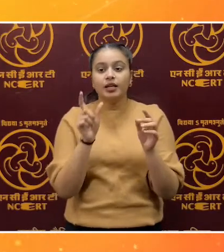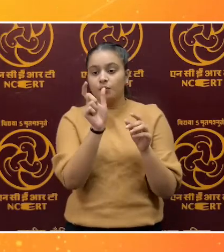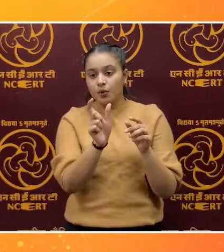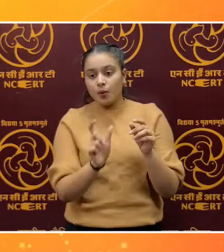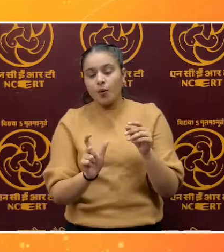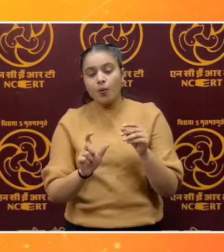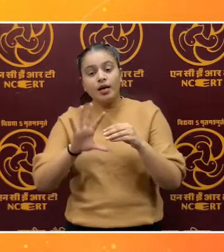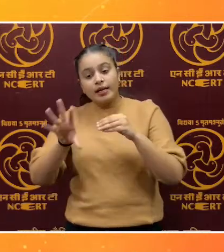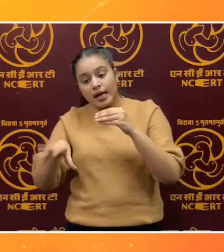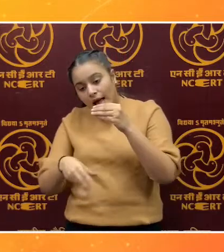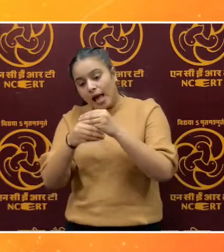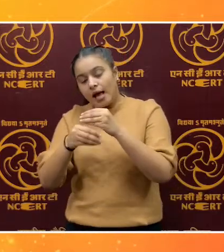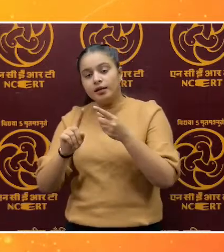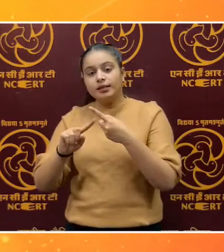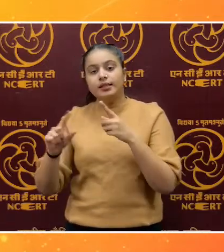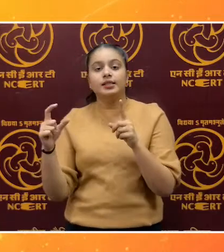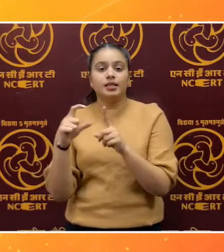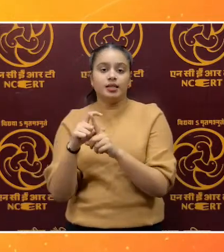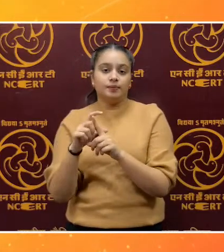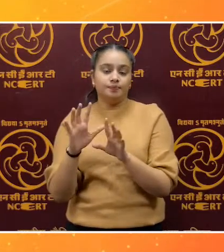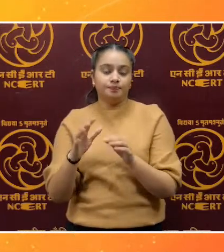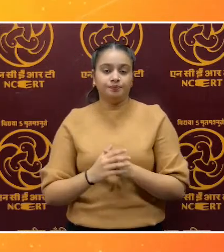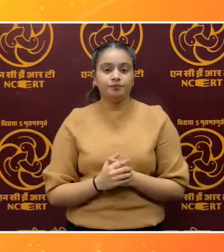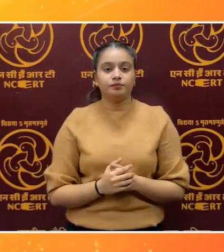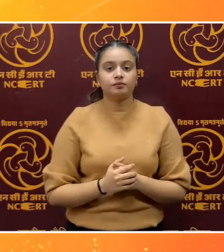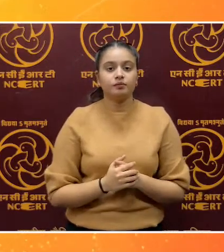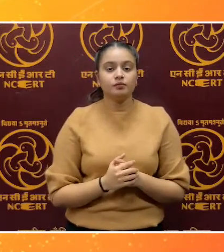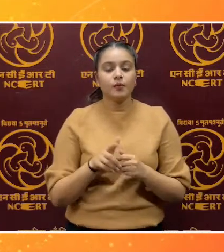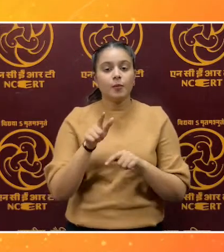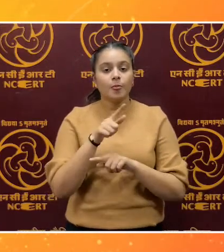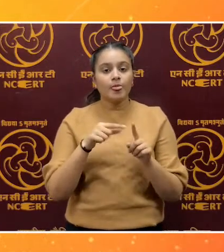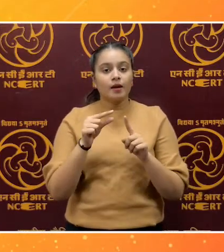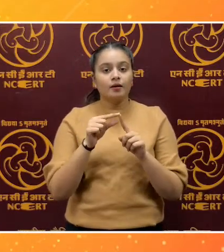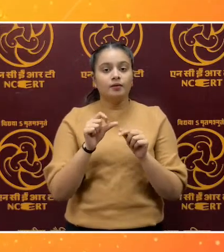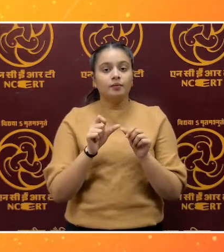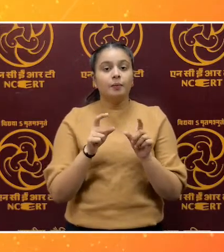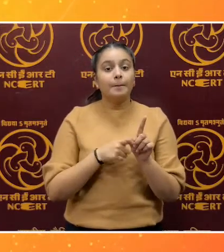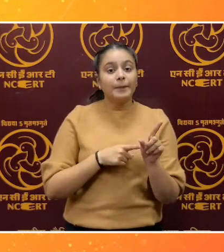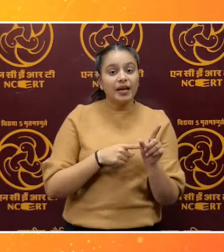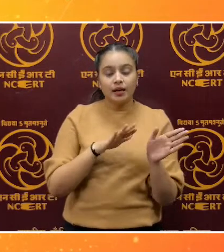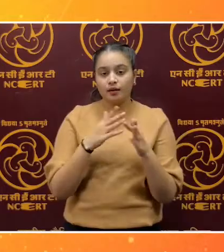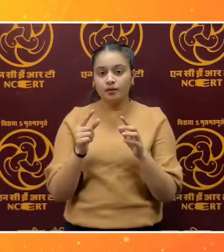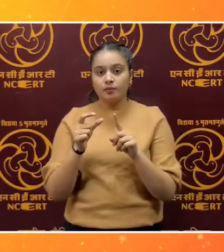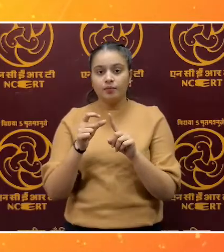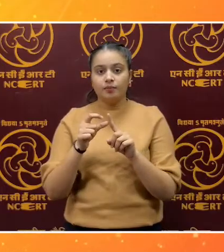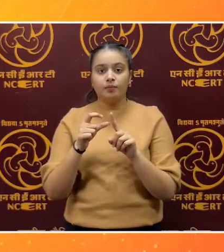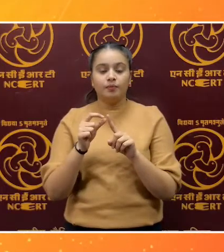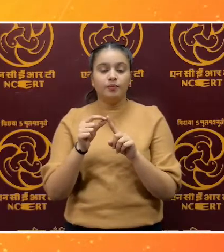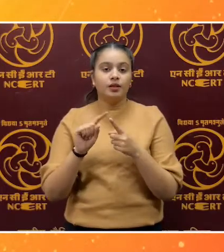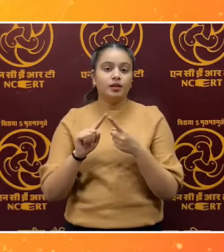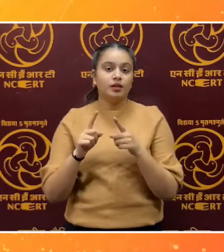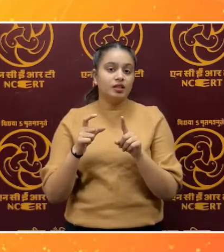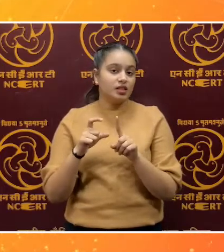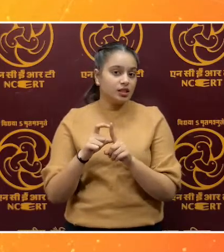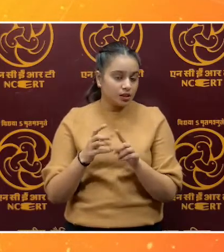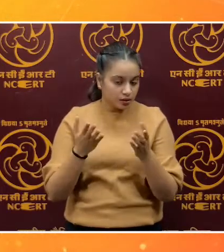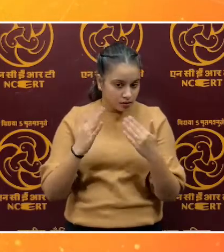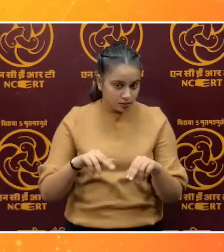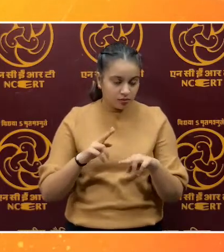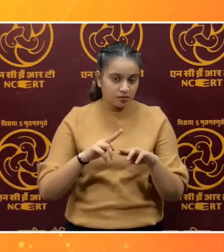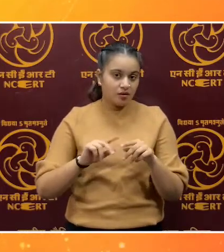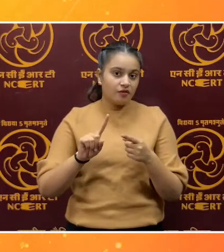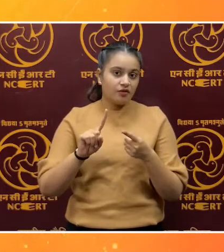And there are irregular verbs also which we need to know. So pay will become paid, feel will become felt, go will become